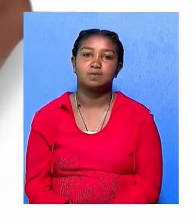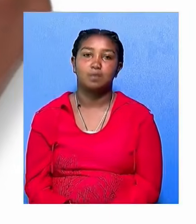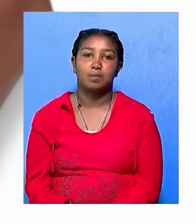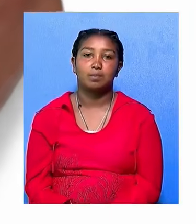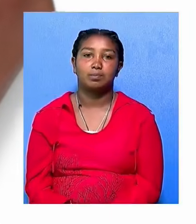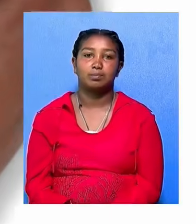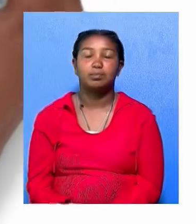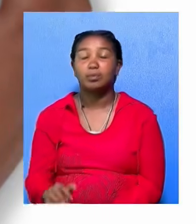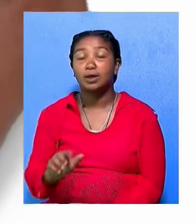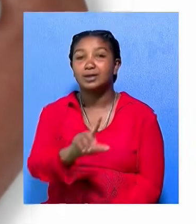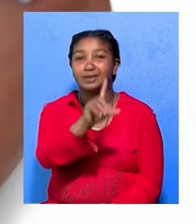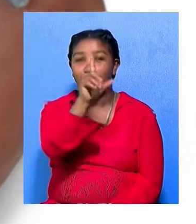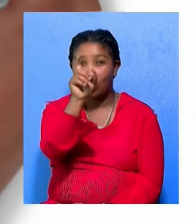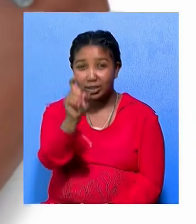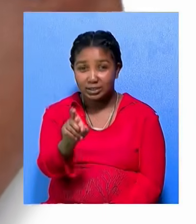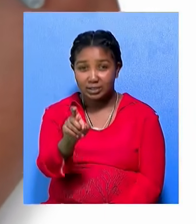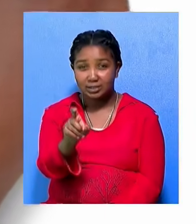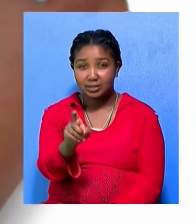the question,